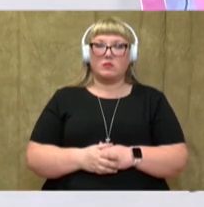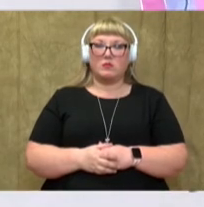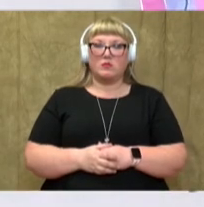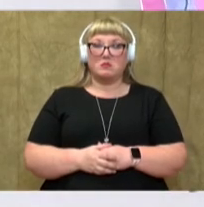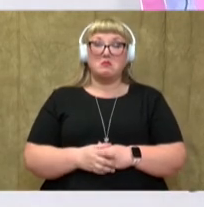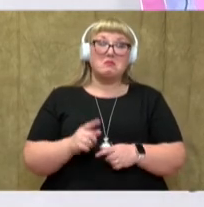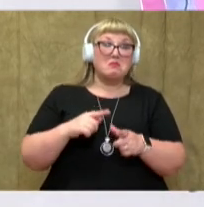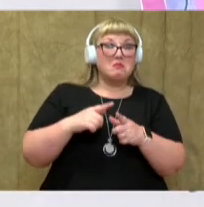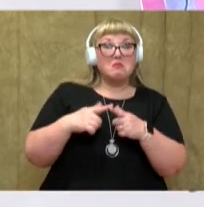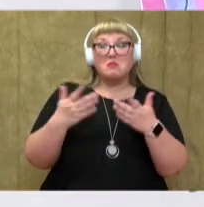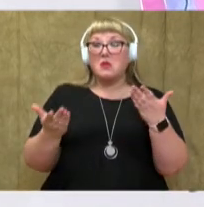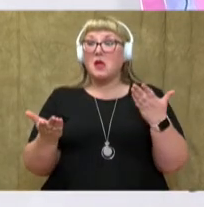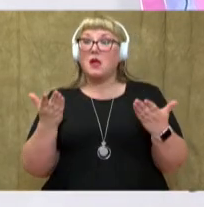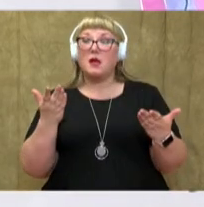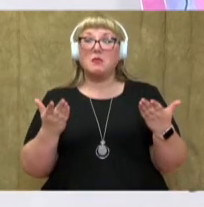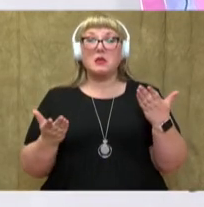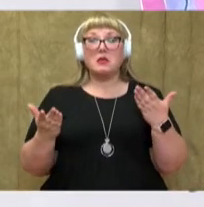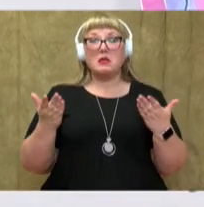And maybe